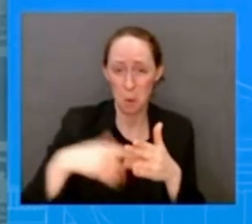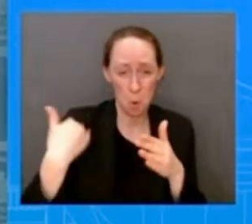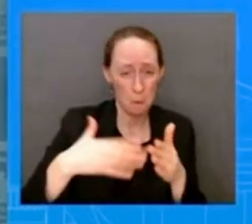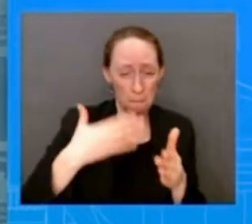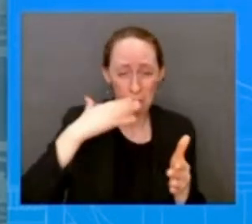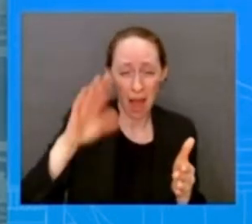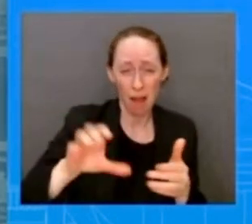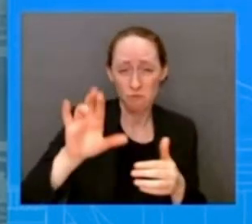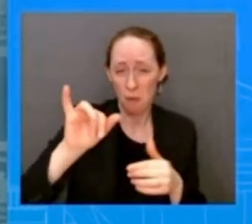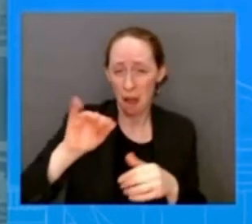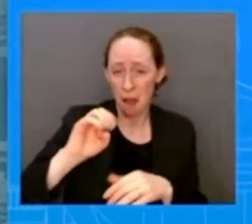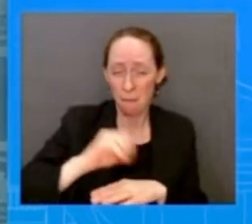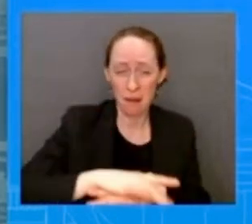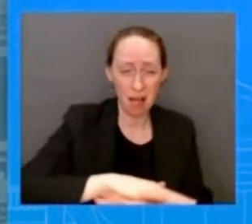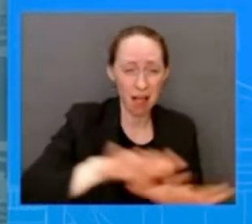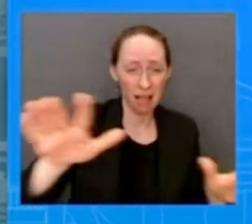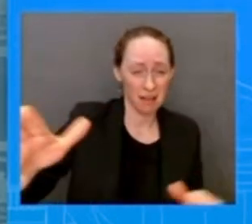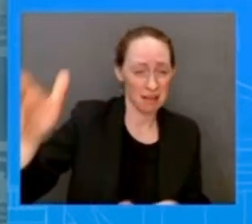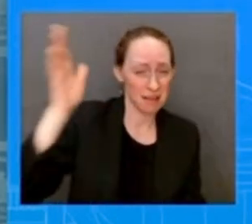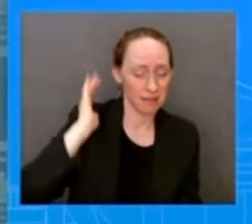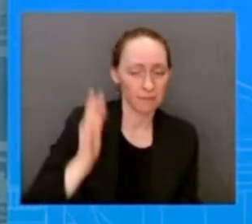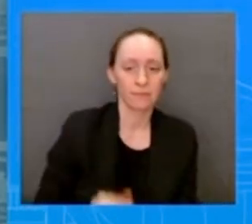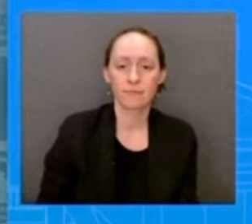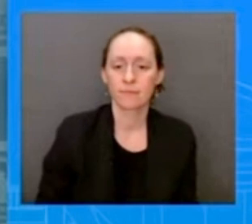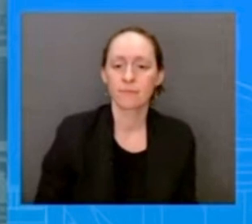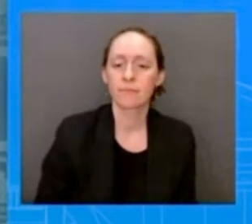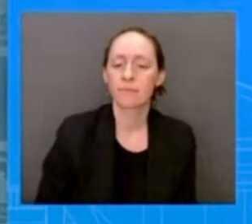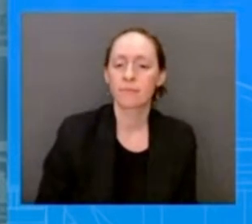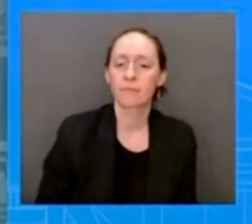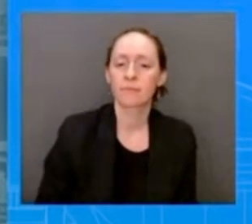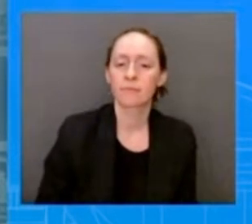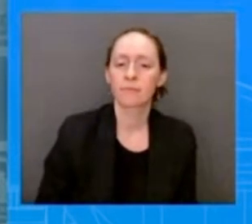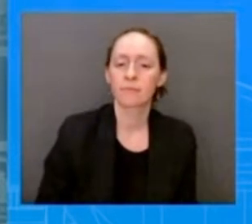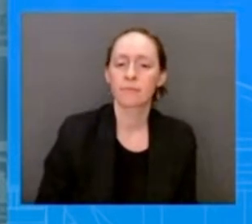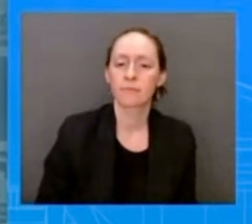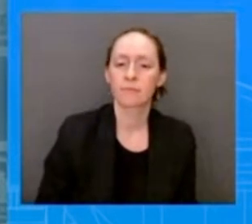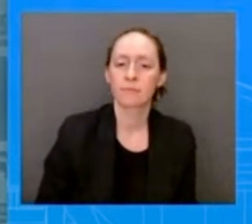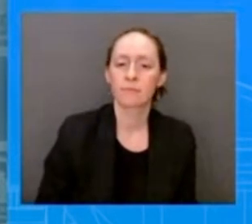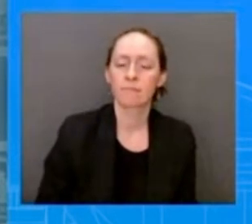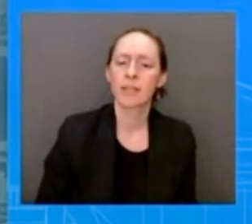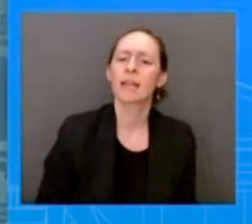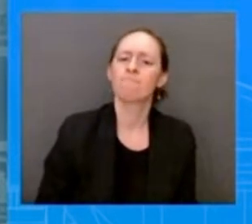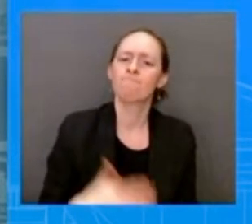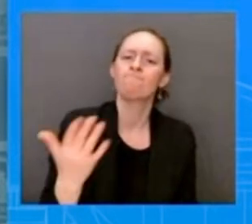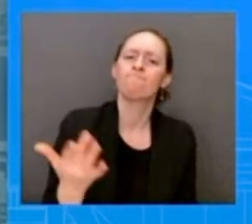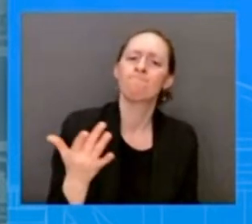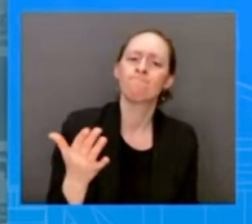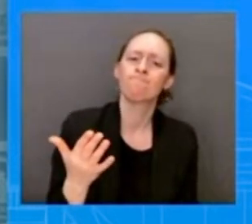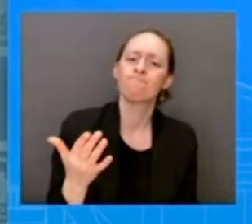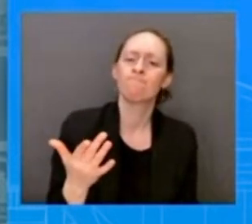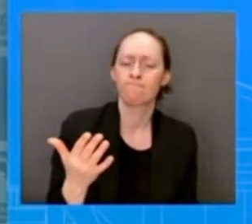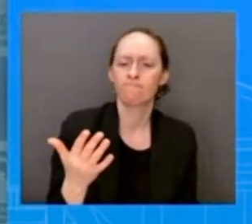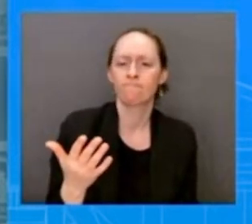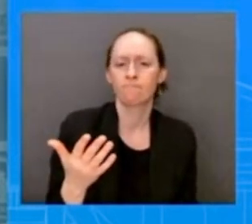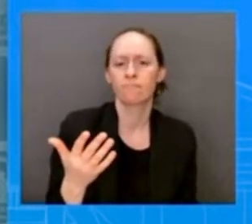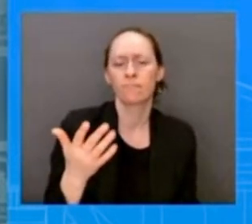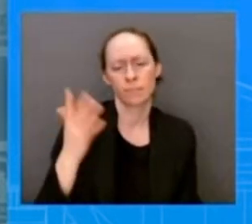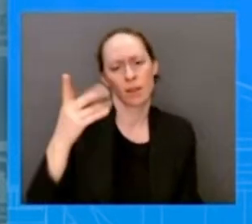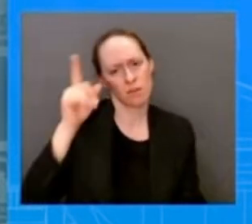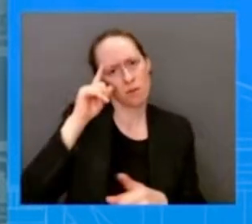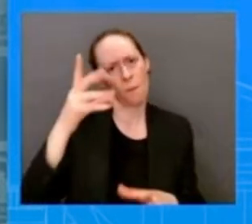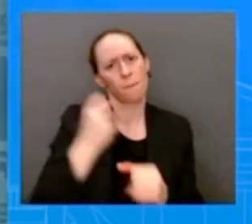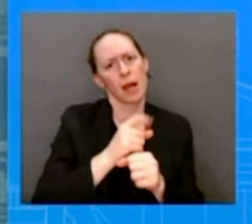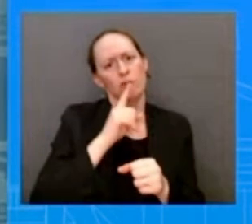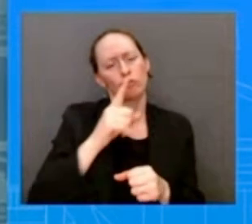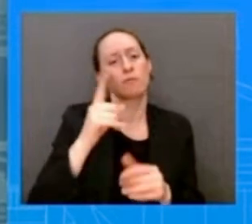sure that we keep that we put forward public safety and law enforcement policies to make sure that we keep our community